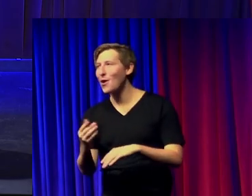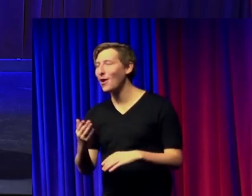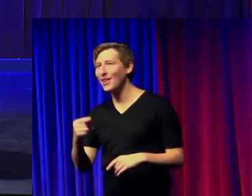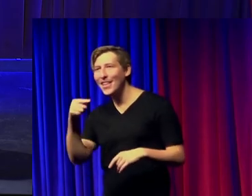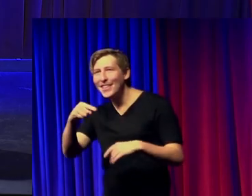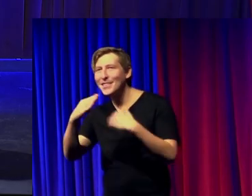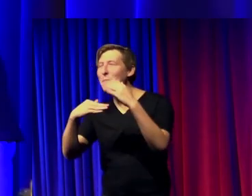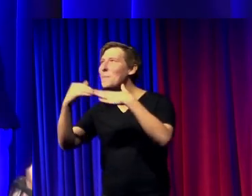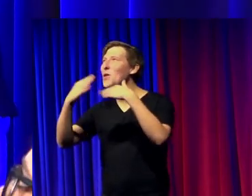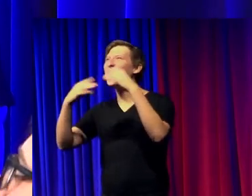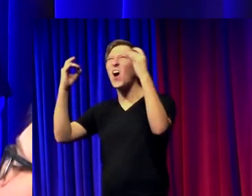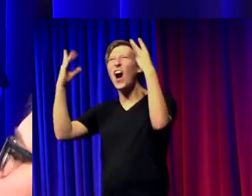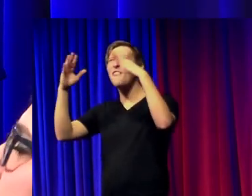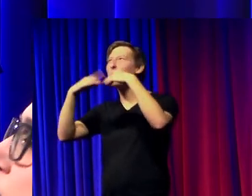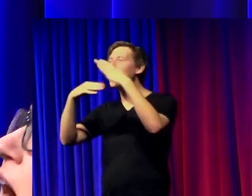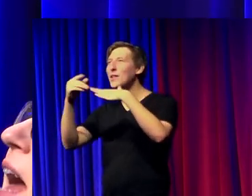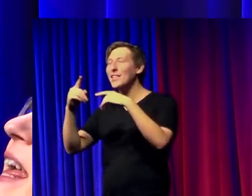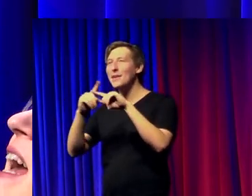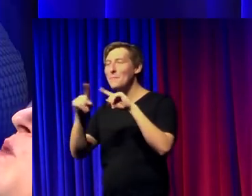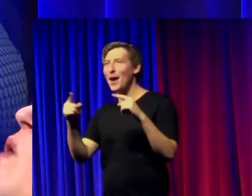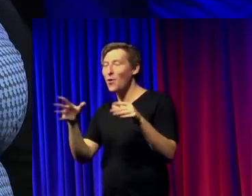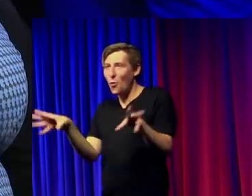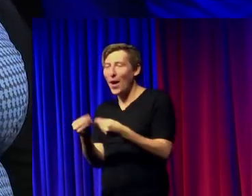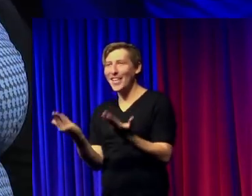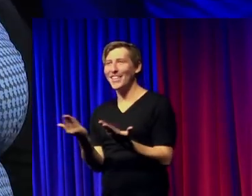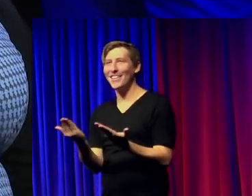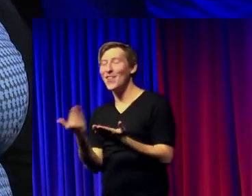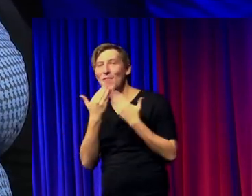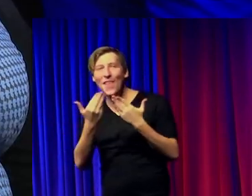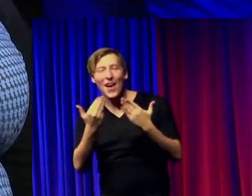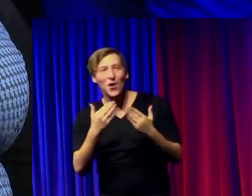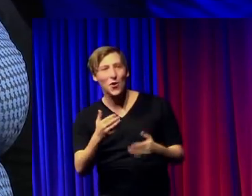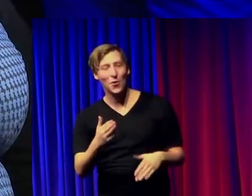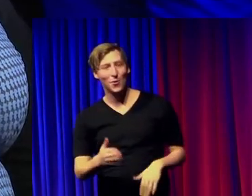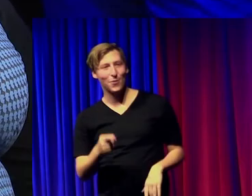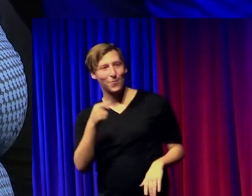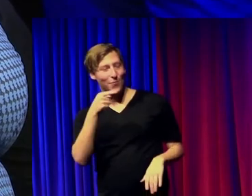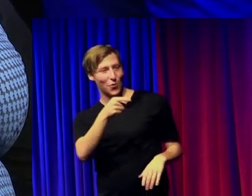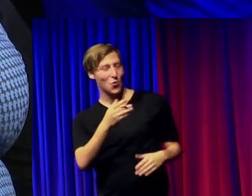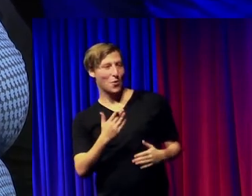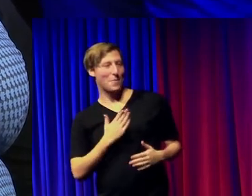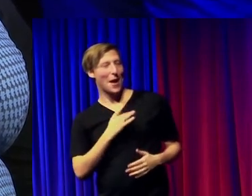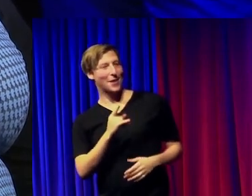You're my maid of honor, and I'm so glad you're here for this day. I can't wait.